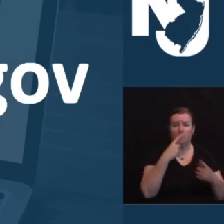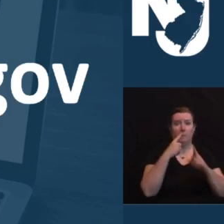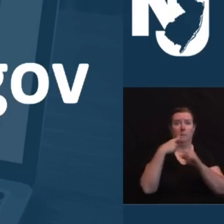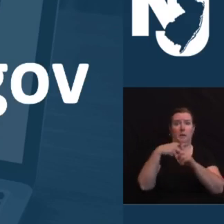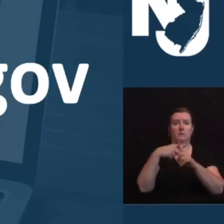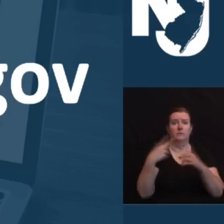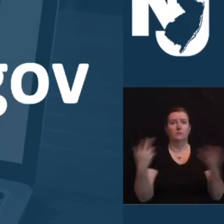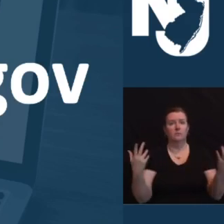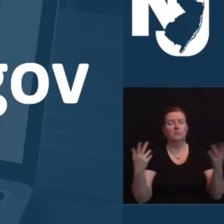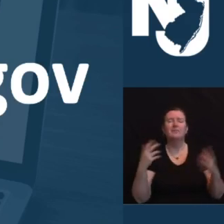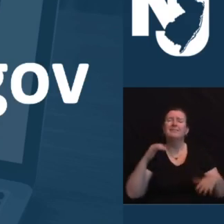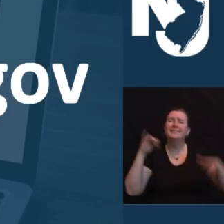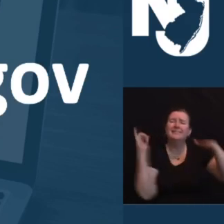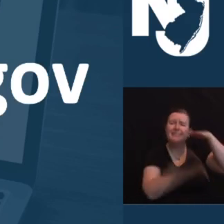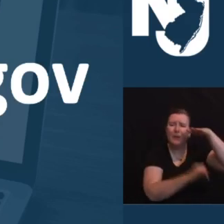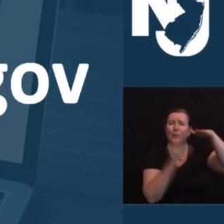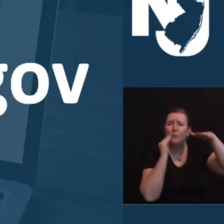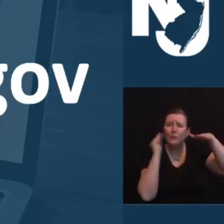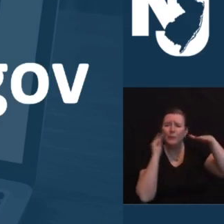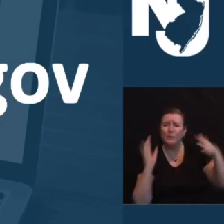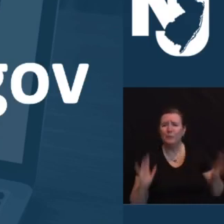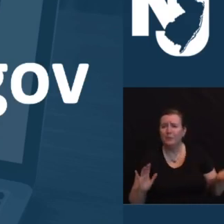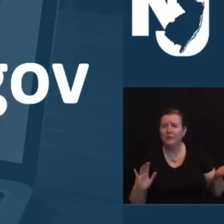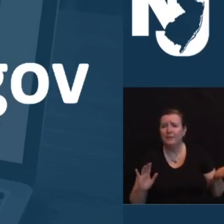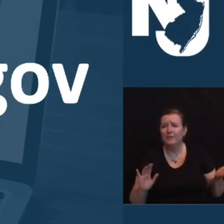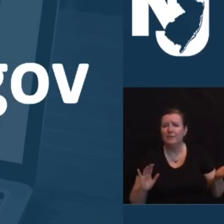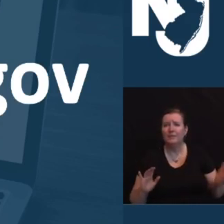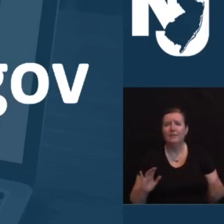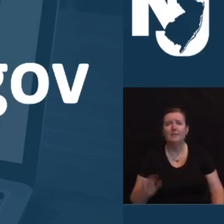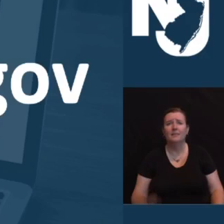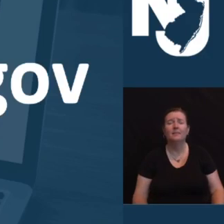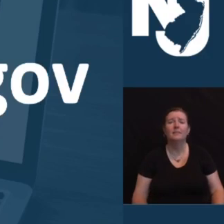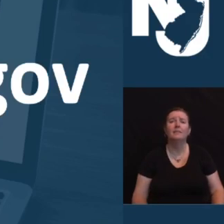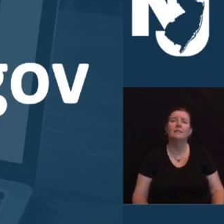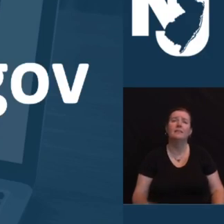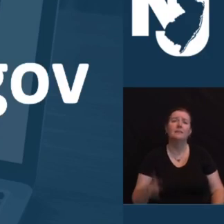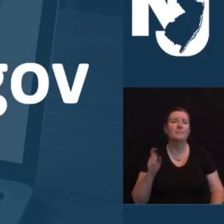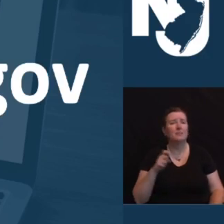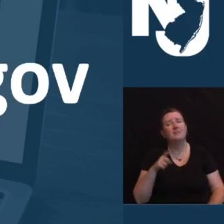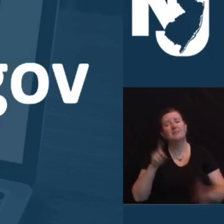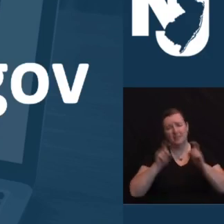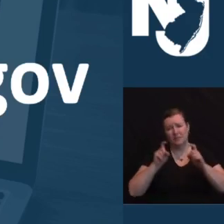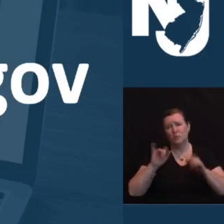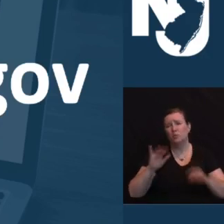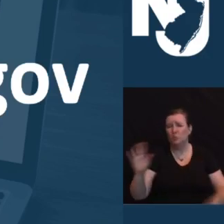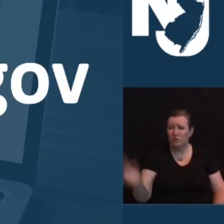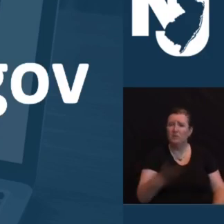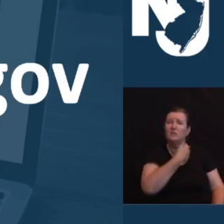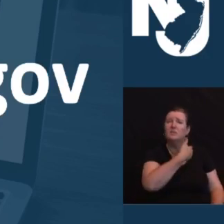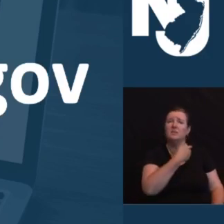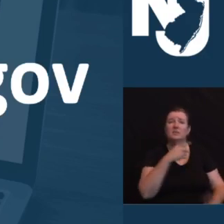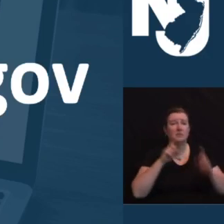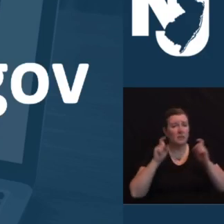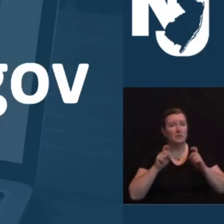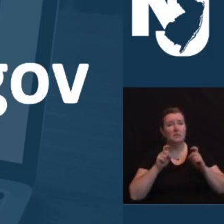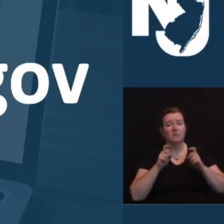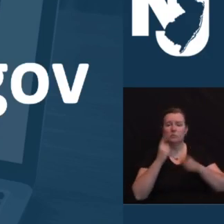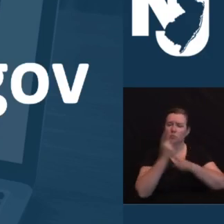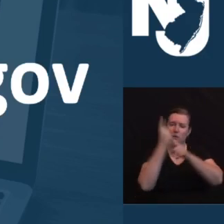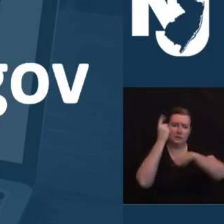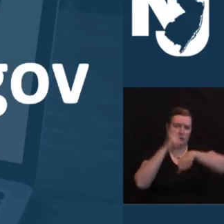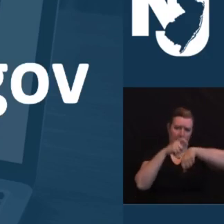And lastly, get tested, but get tested at the right point. The minute you think, Judy, that you've been